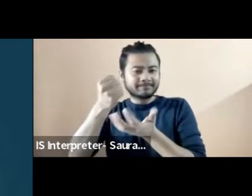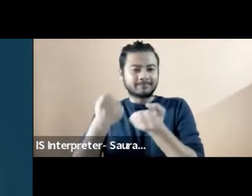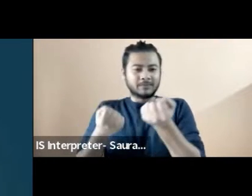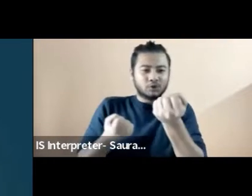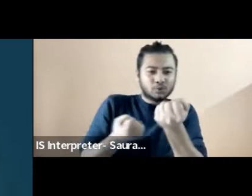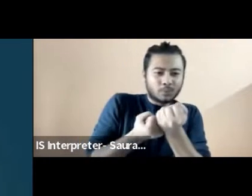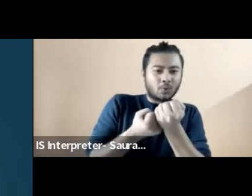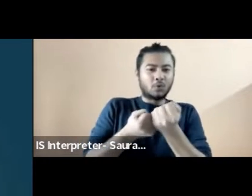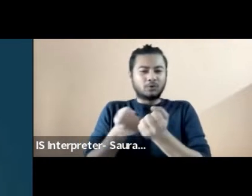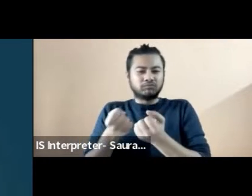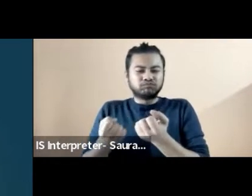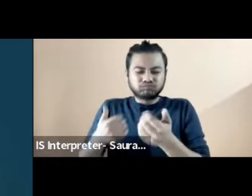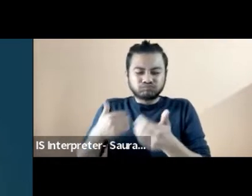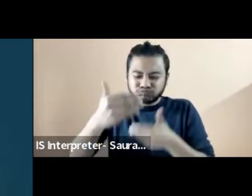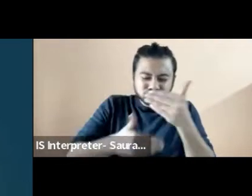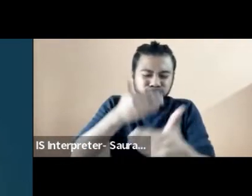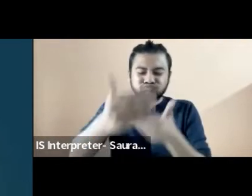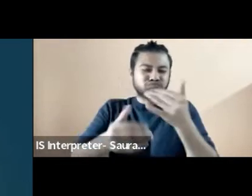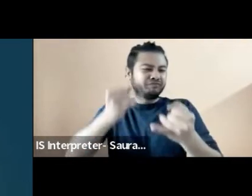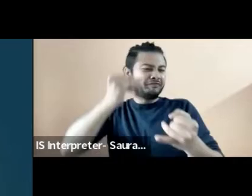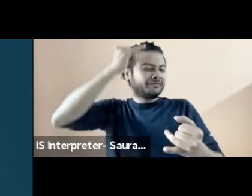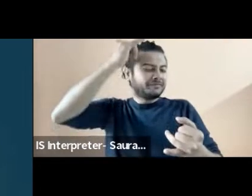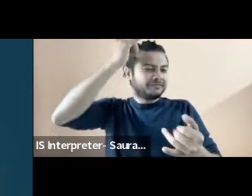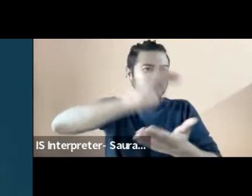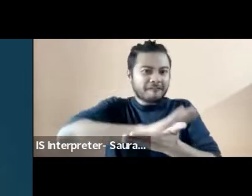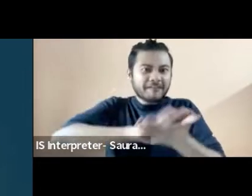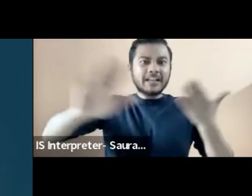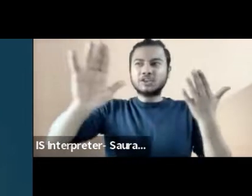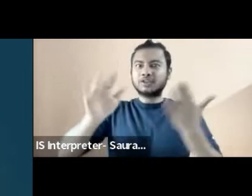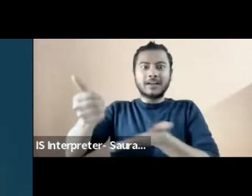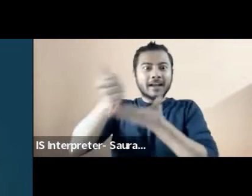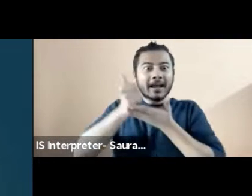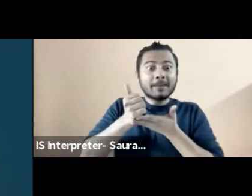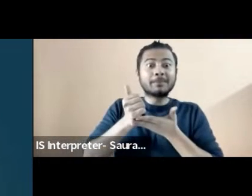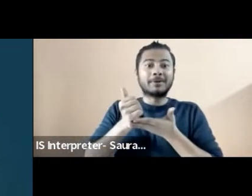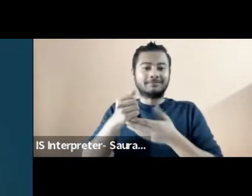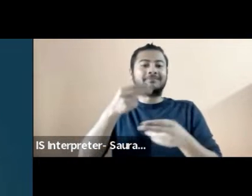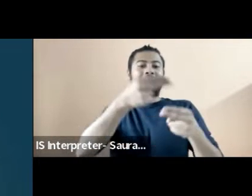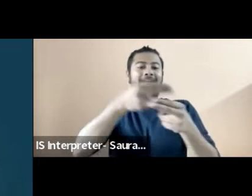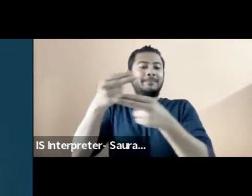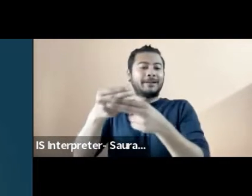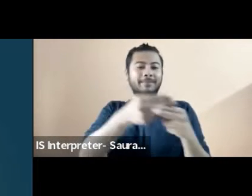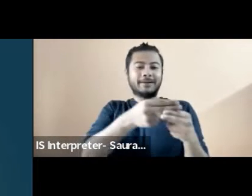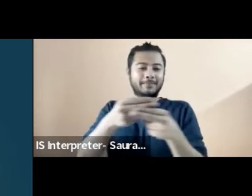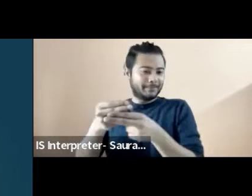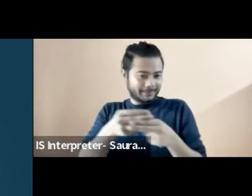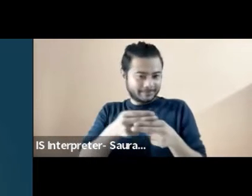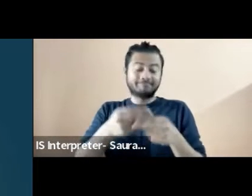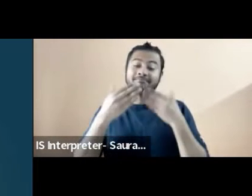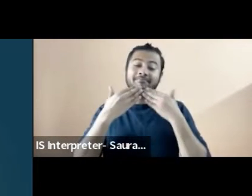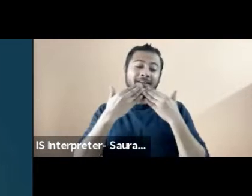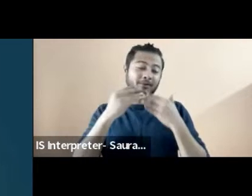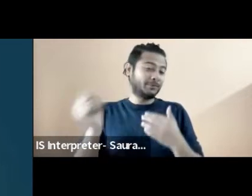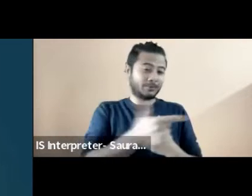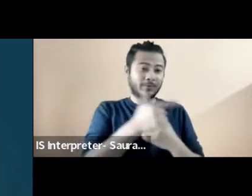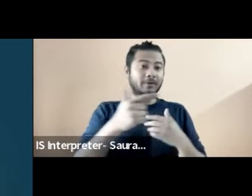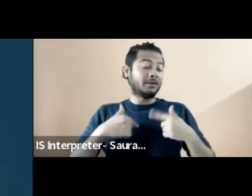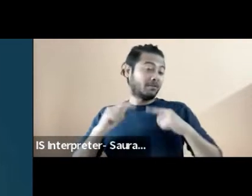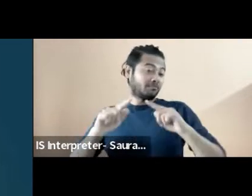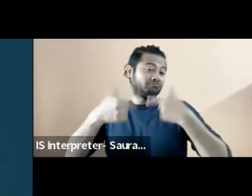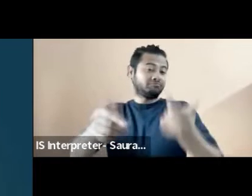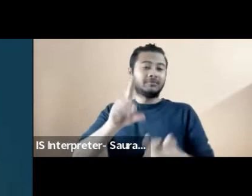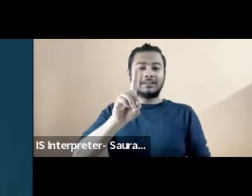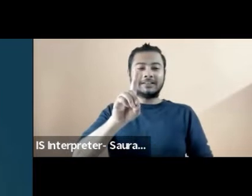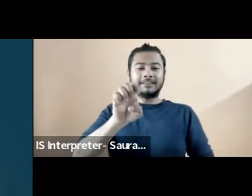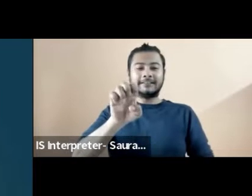finishing line. Thanks to all of them. With that, I would hand over to Devaki. Thank